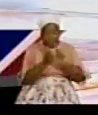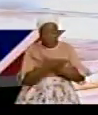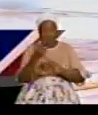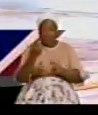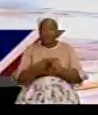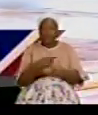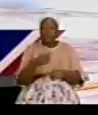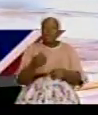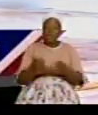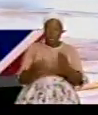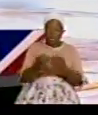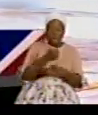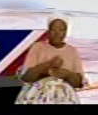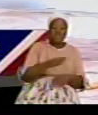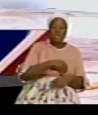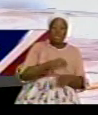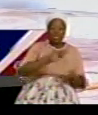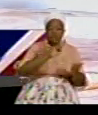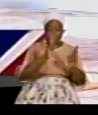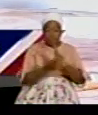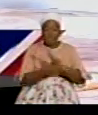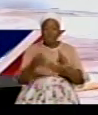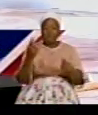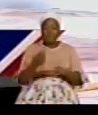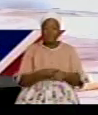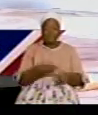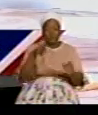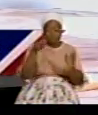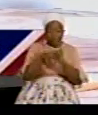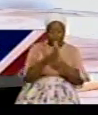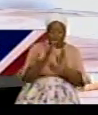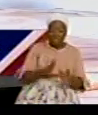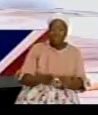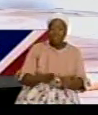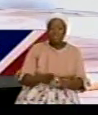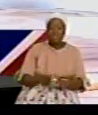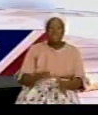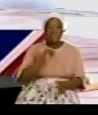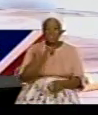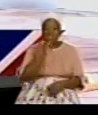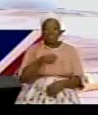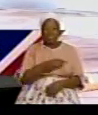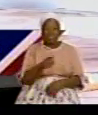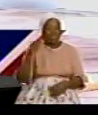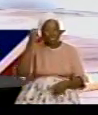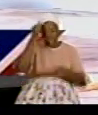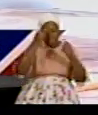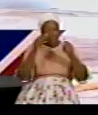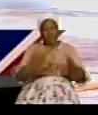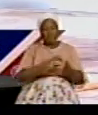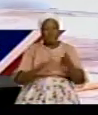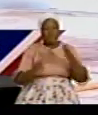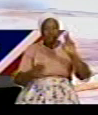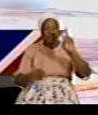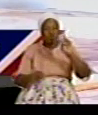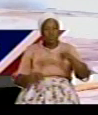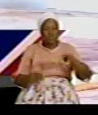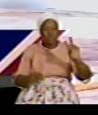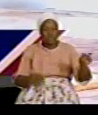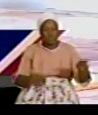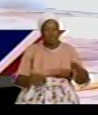of fornications, repenting of murders, in verse 22, it says, in verse 22,